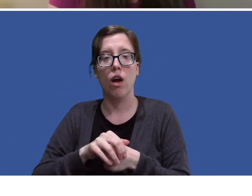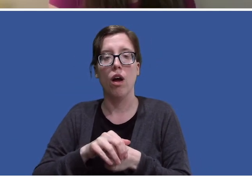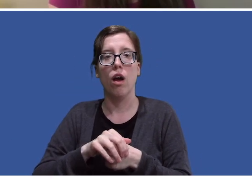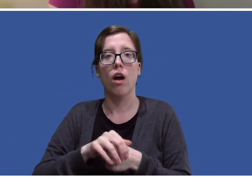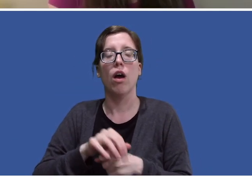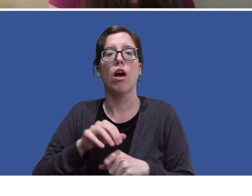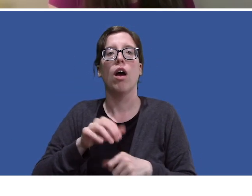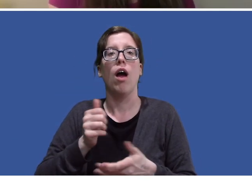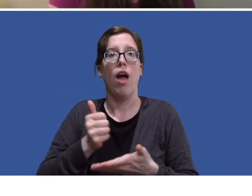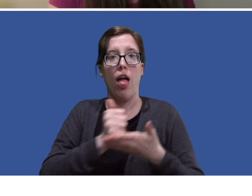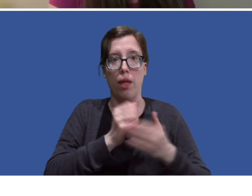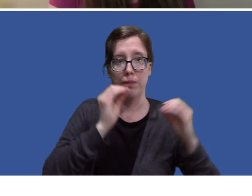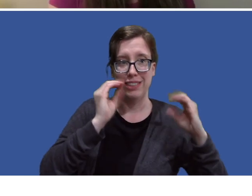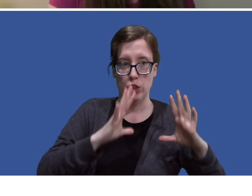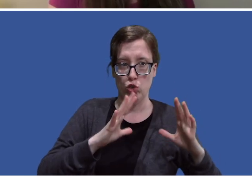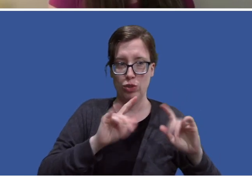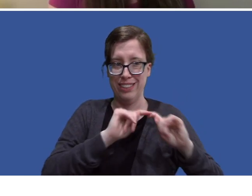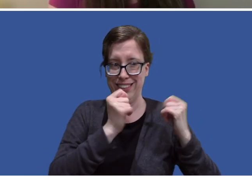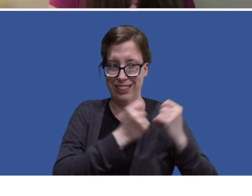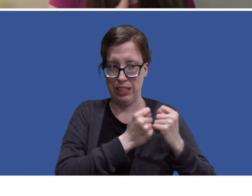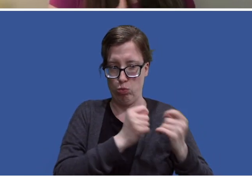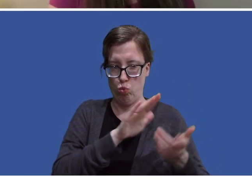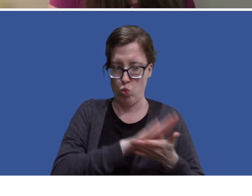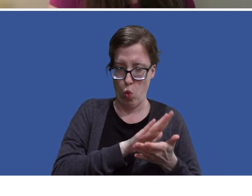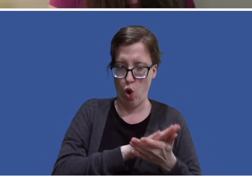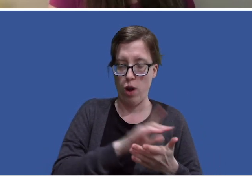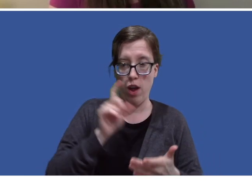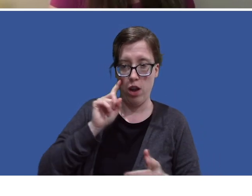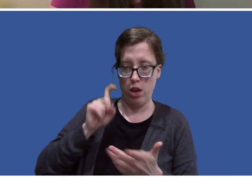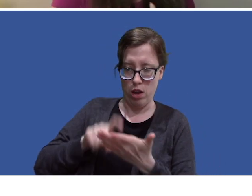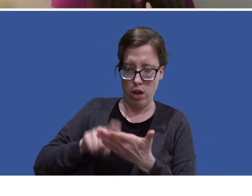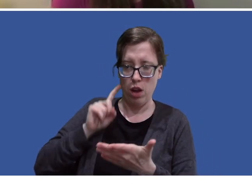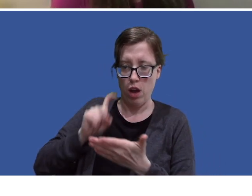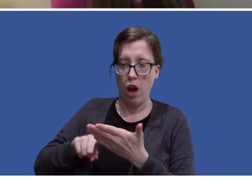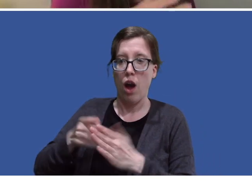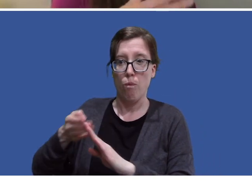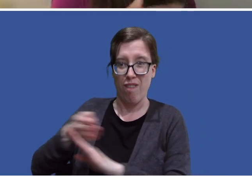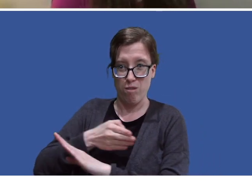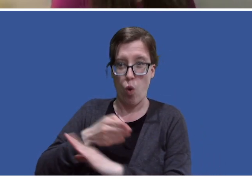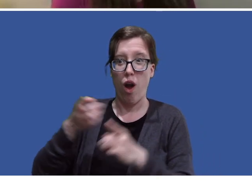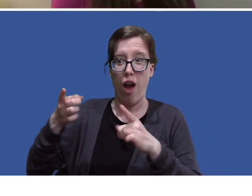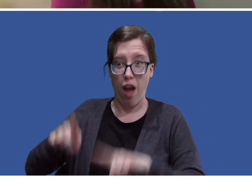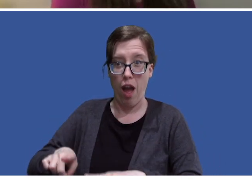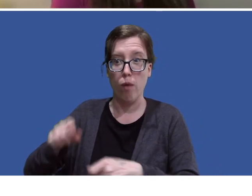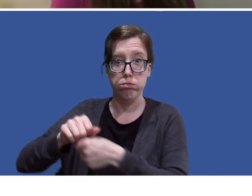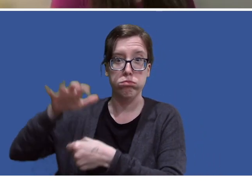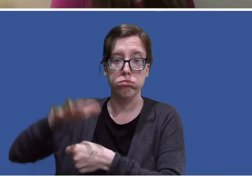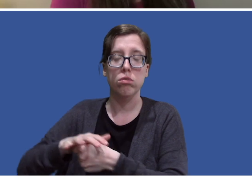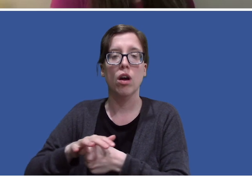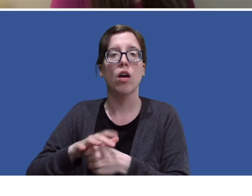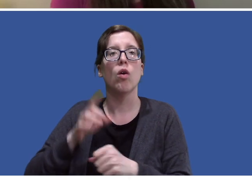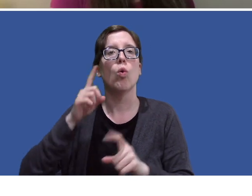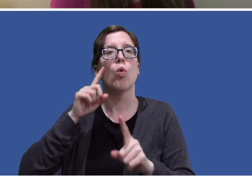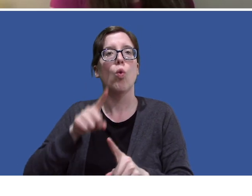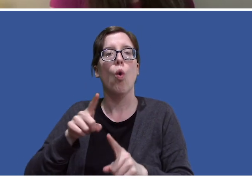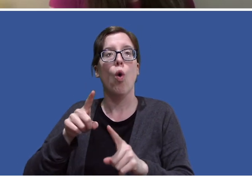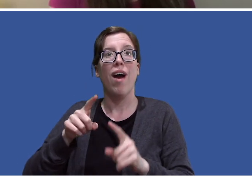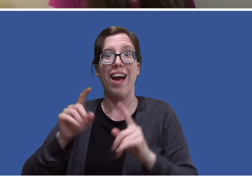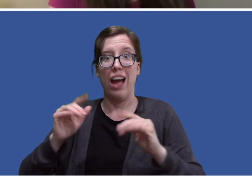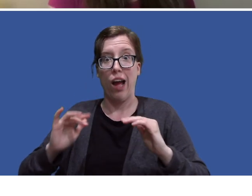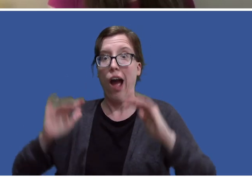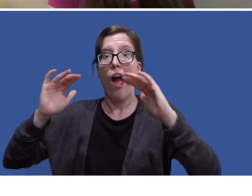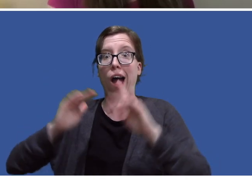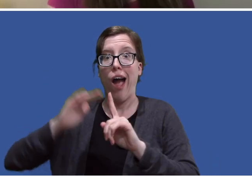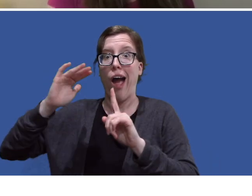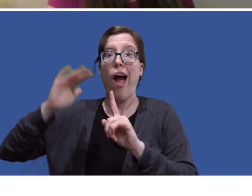before it happens. And hopefully this helps to kind of calm that situation more quickly and de-escalate the students so that